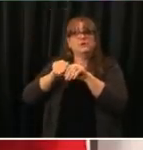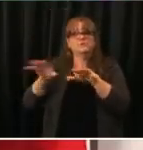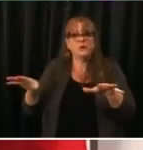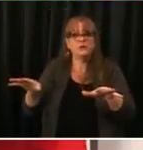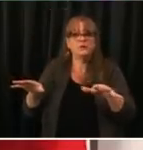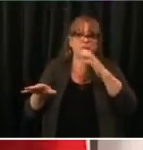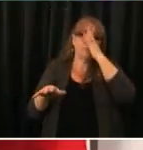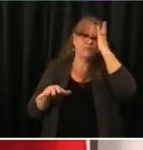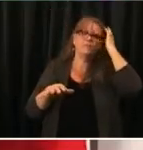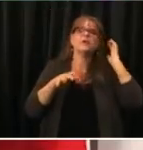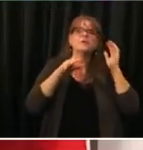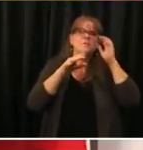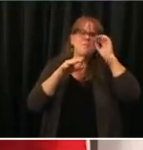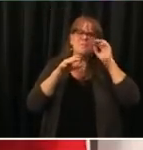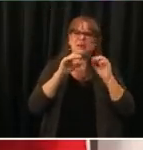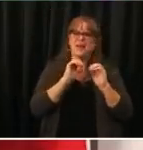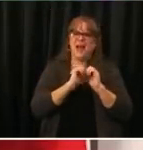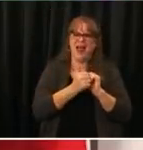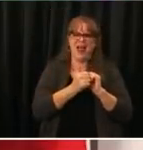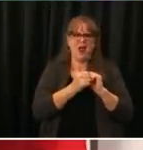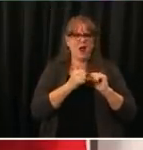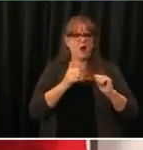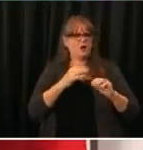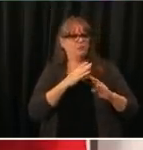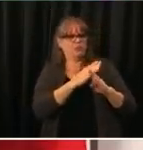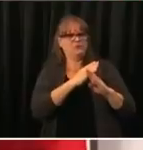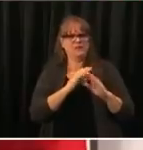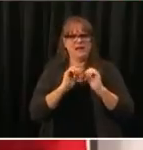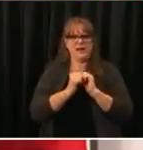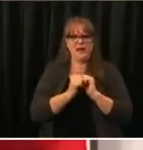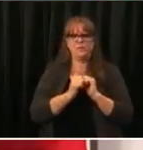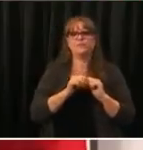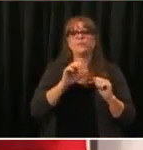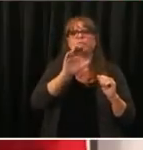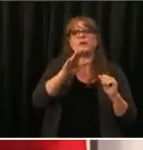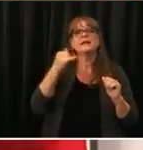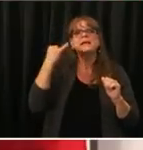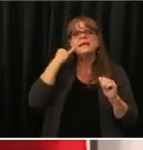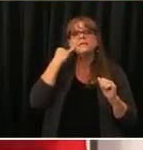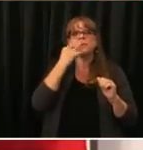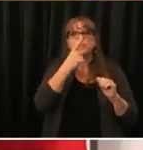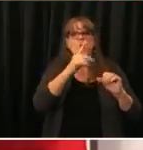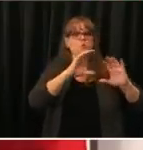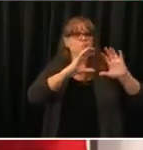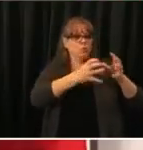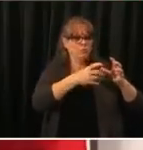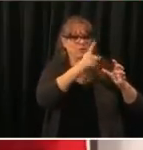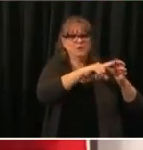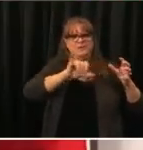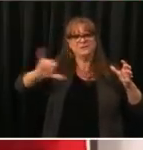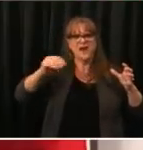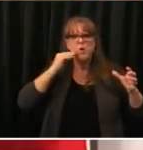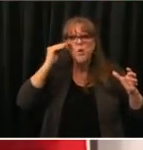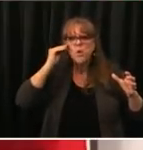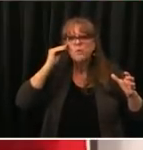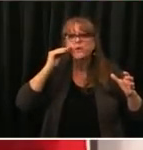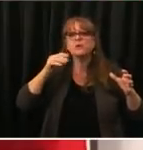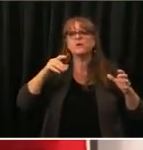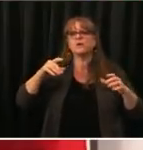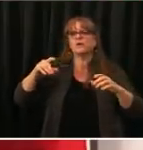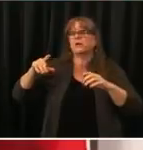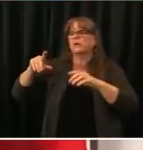operating. And schools go back, but when there's a class out or 2 classes out or a whole school has to go online for 2 weeks, that